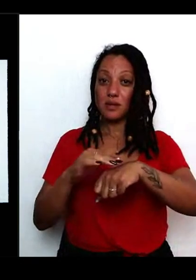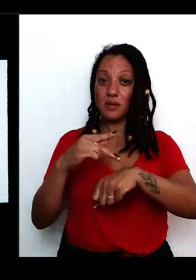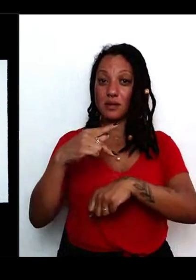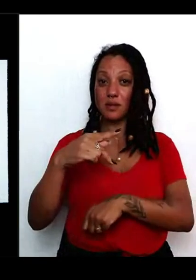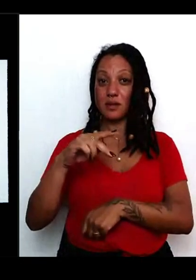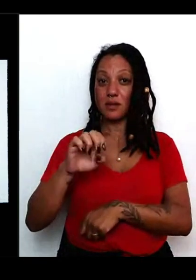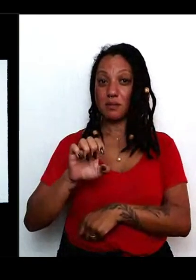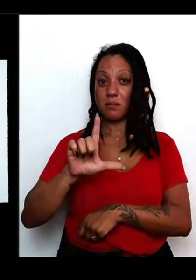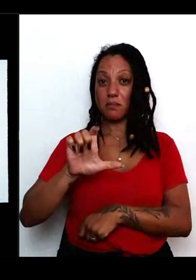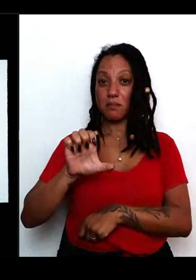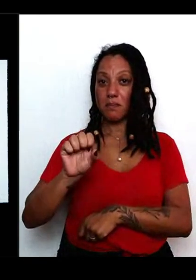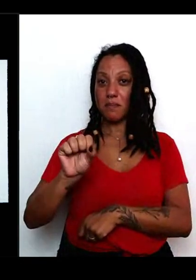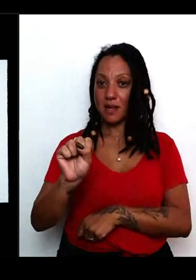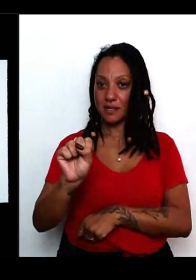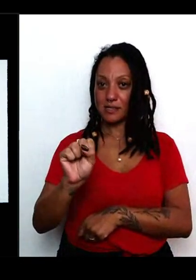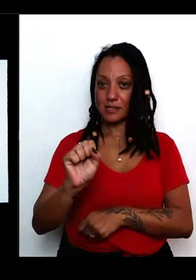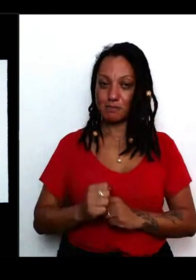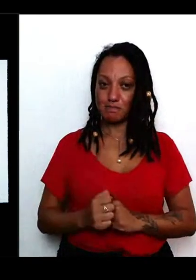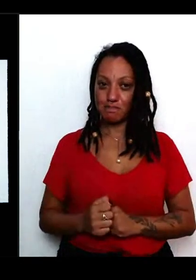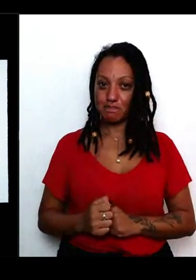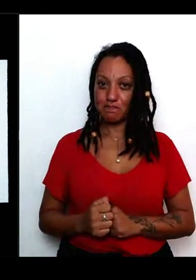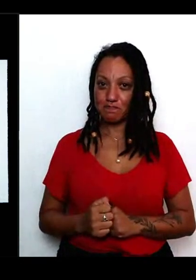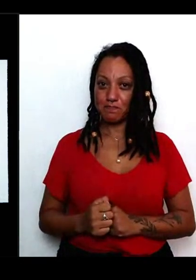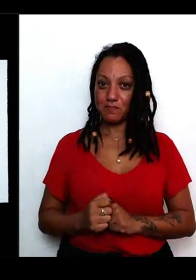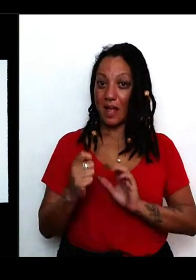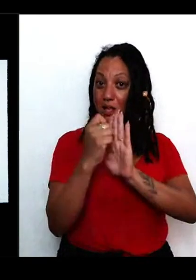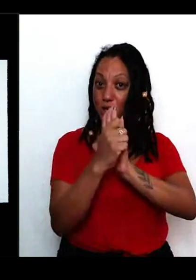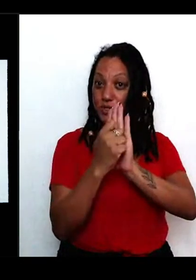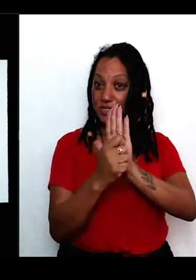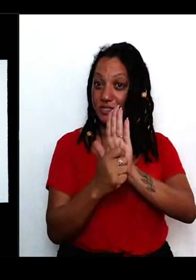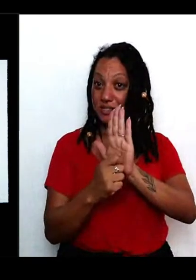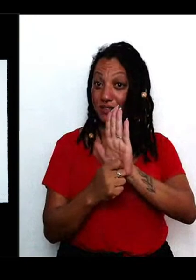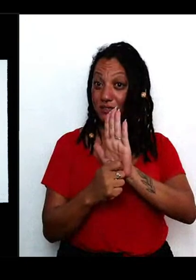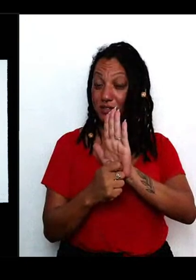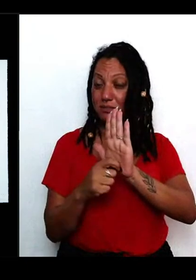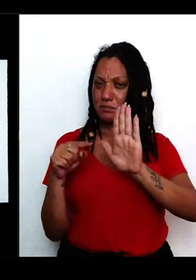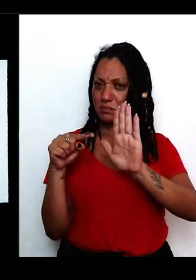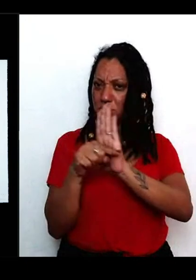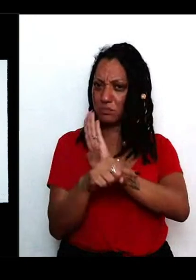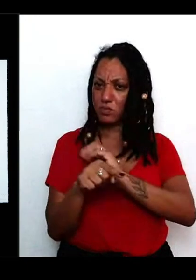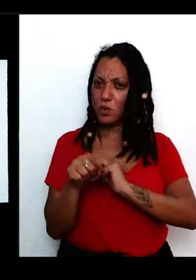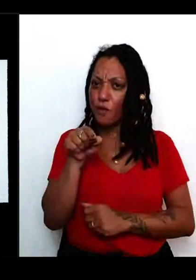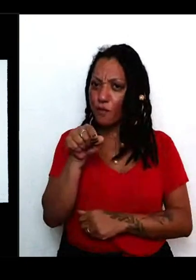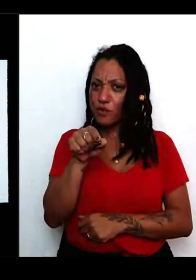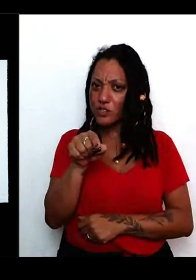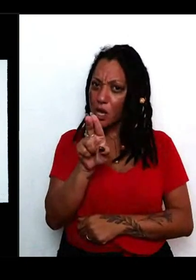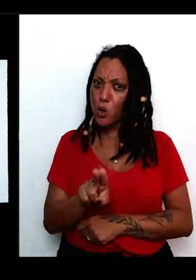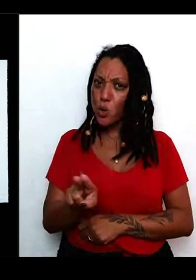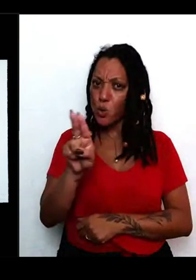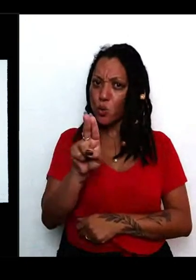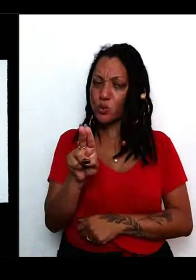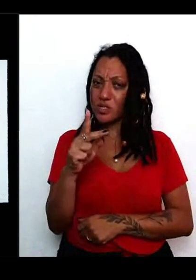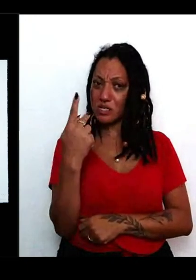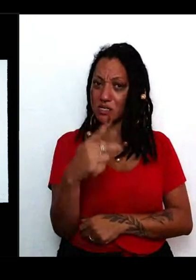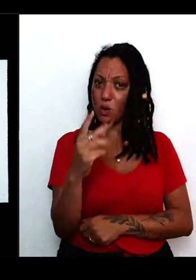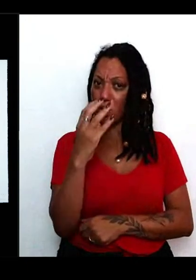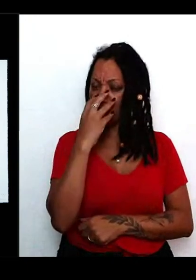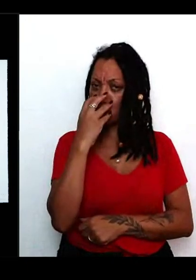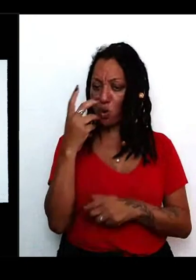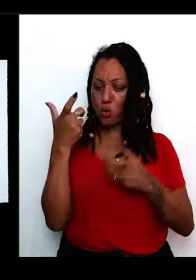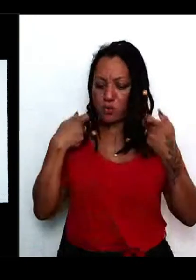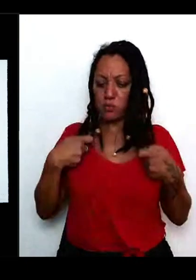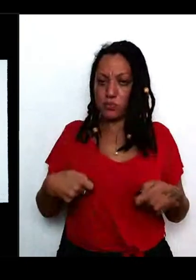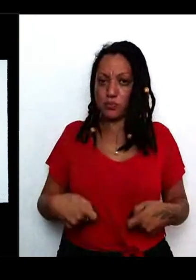and it was in a campaign all through Washington DC on bus stops on